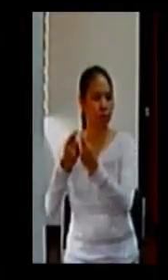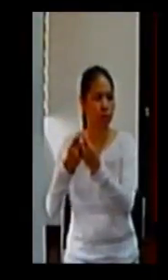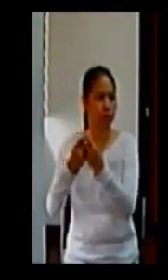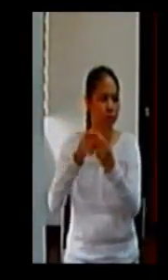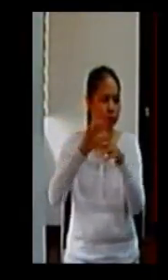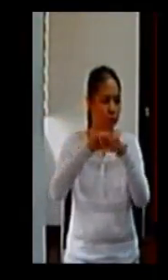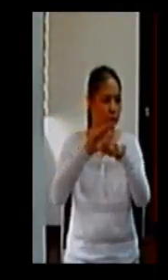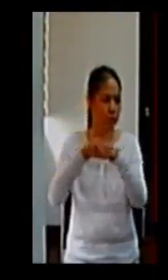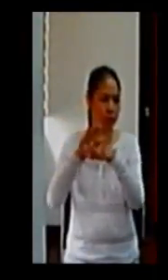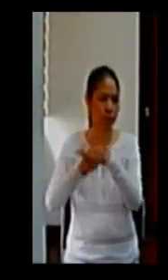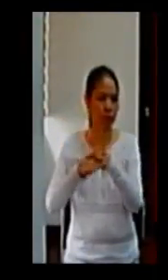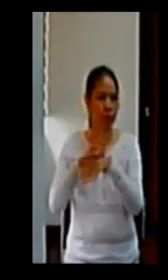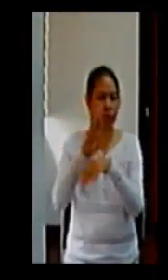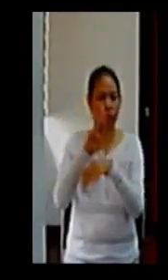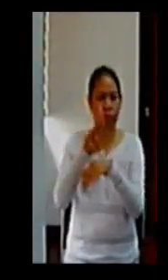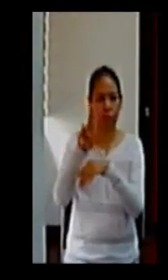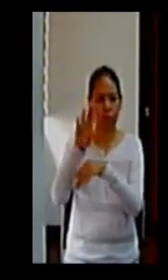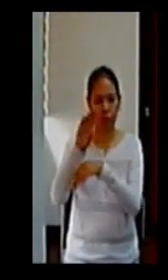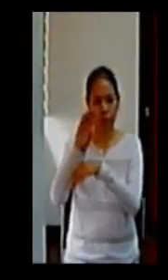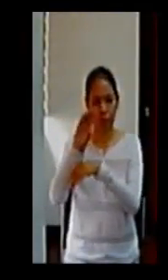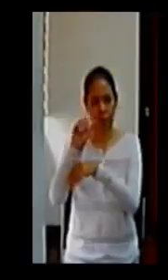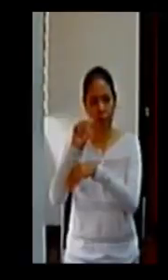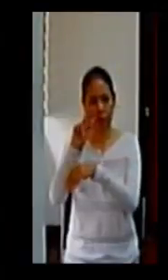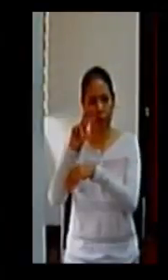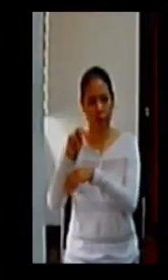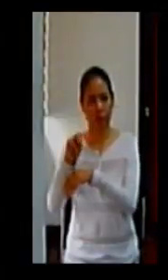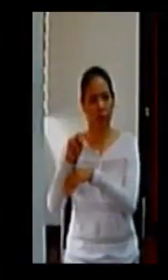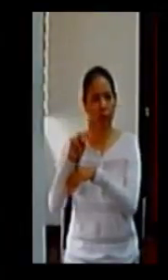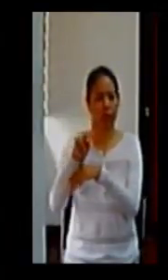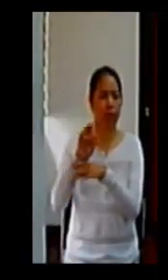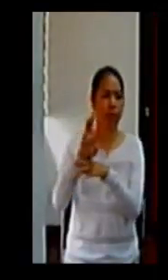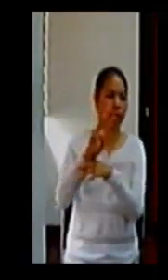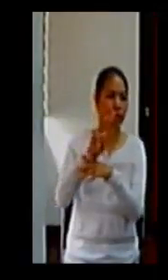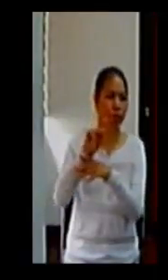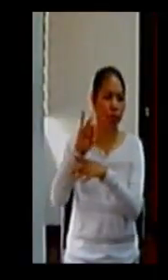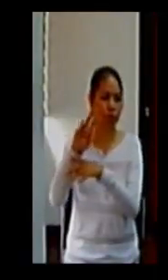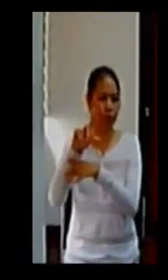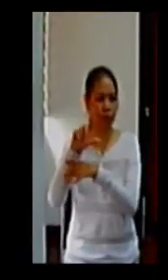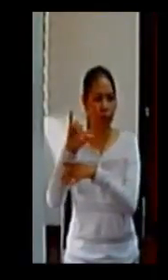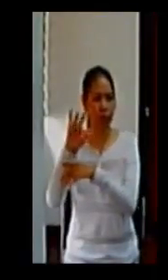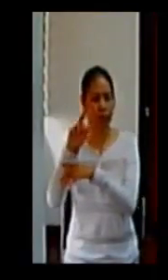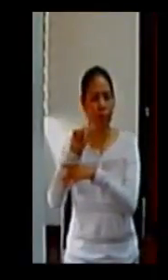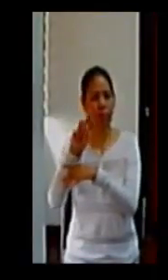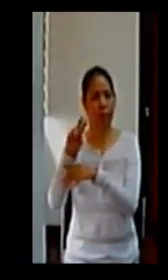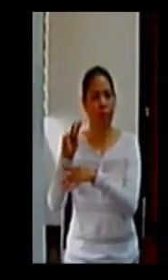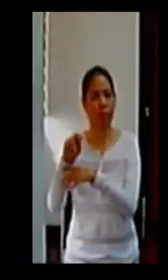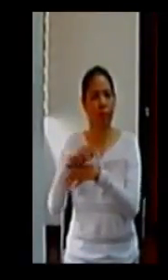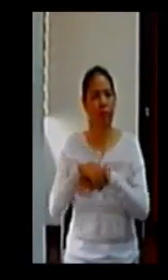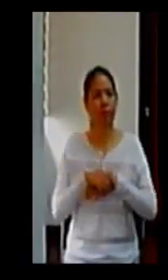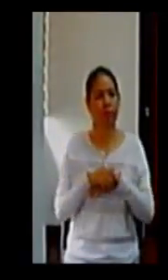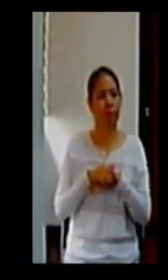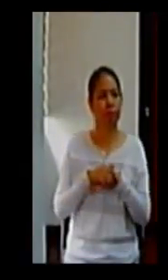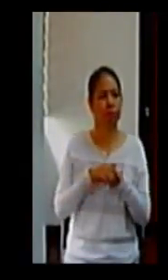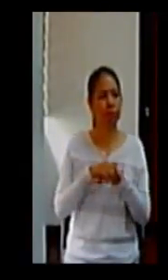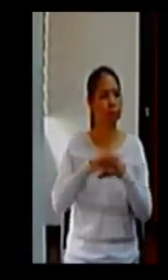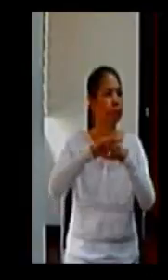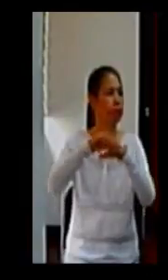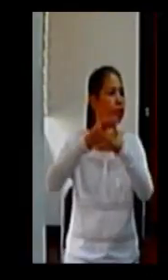Hangdaan, Ms. Dalia Naliu, and Mr. William Mamanglo. Please swear in the three witnesses. Three or